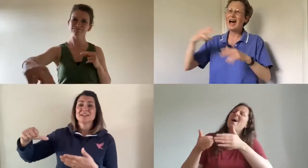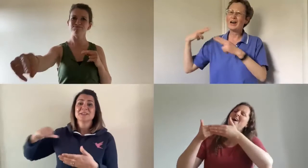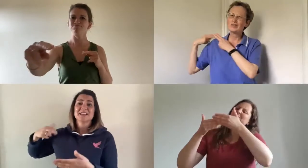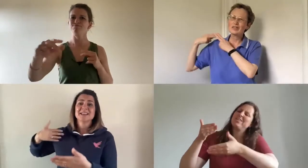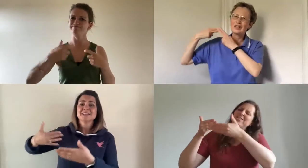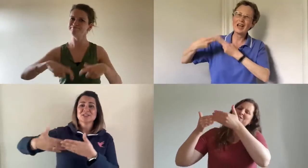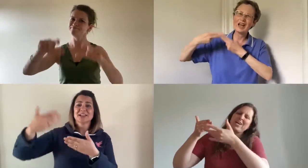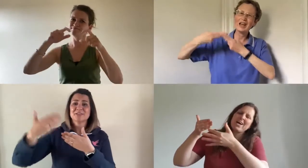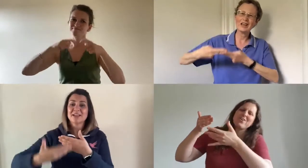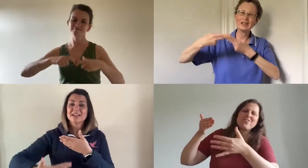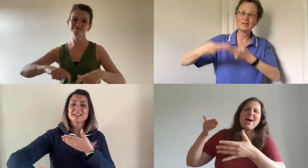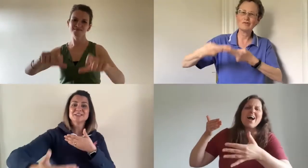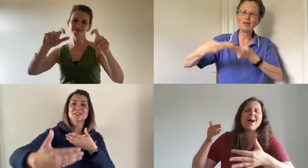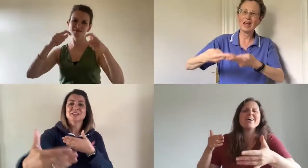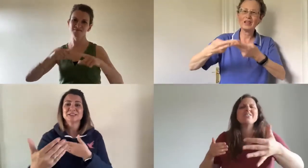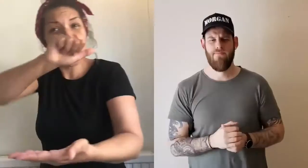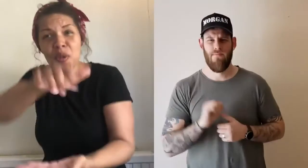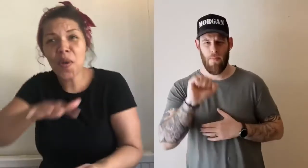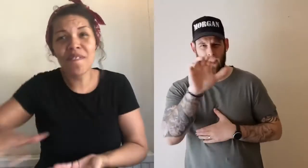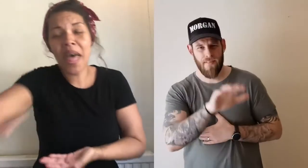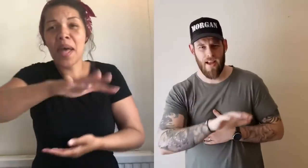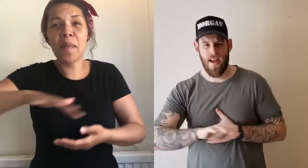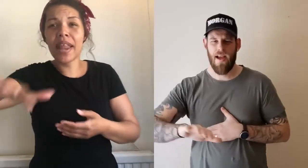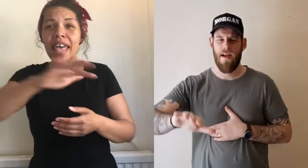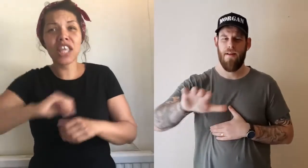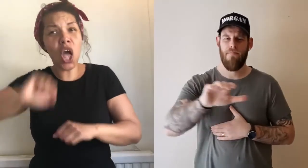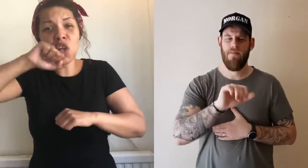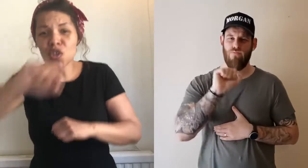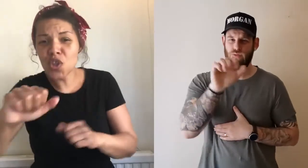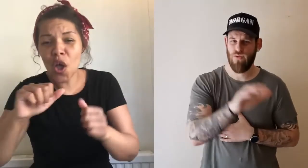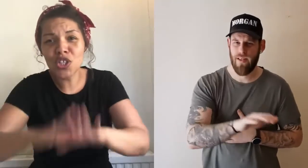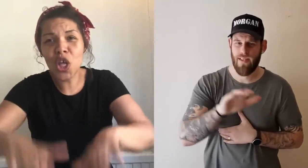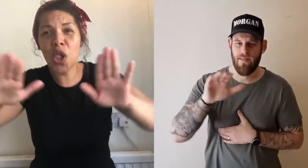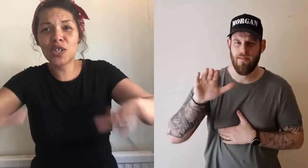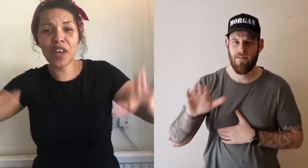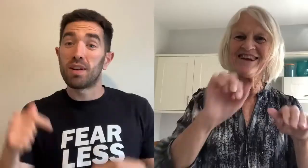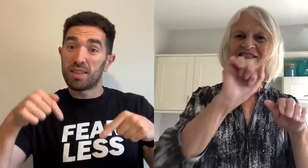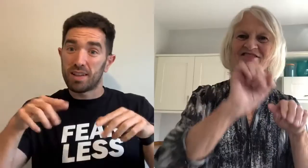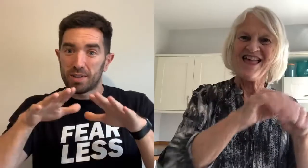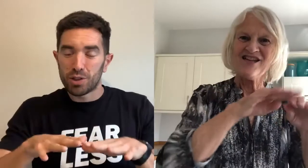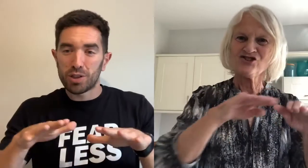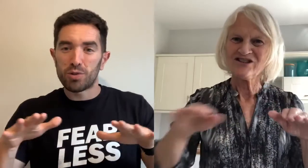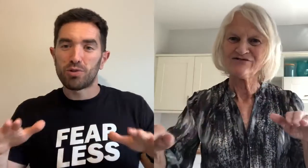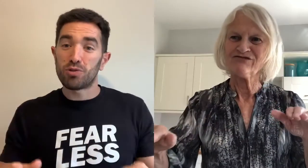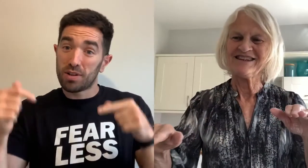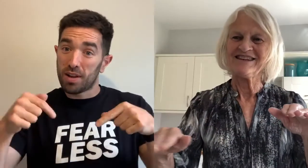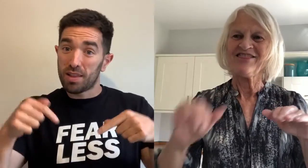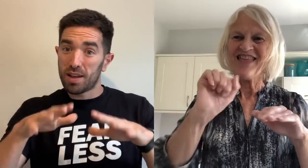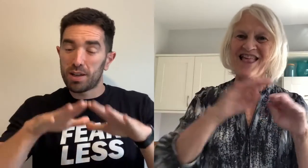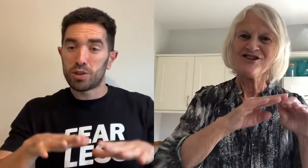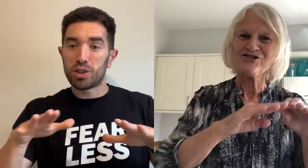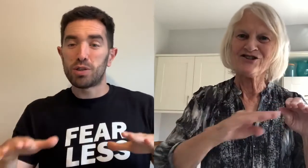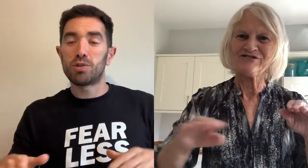and a thousand generations, and your family, and your children, and the